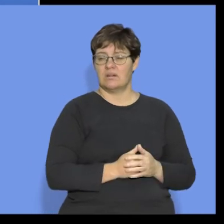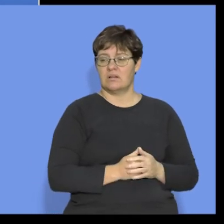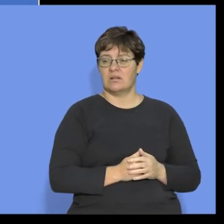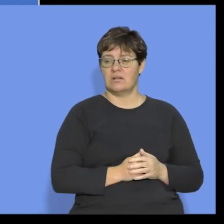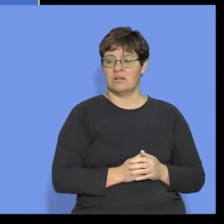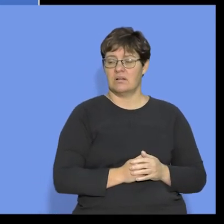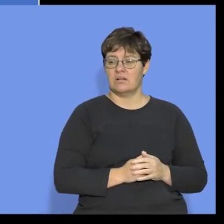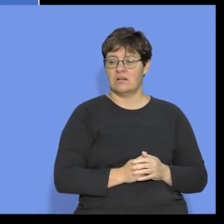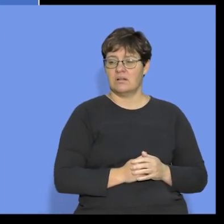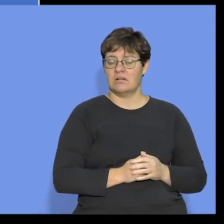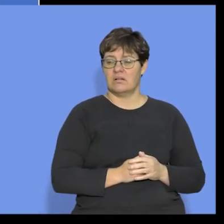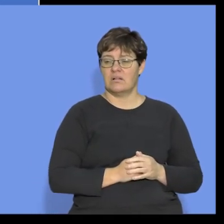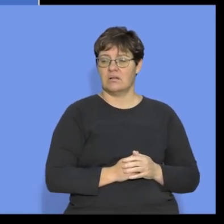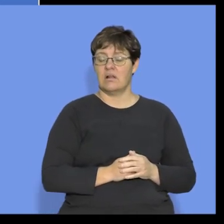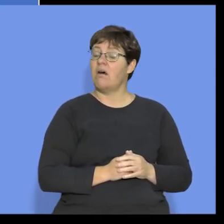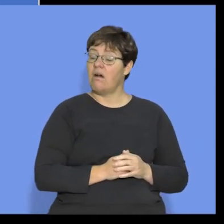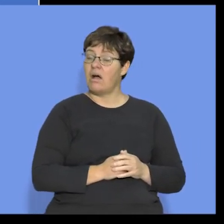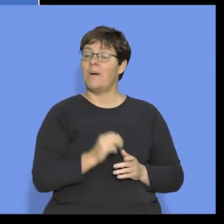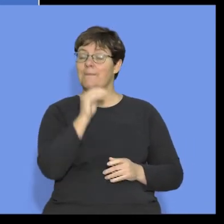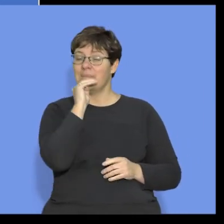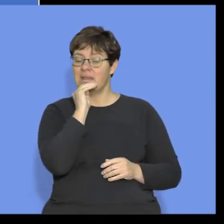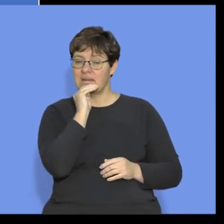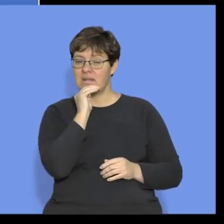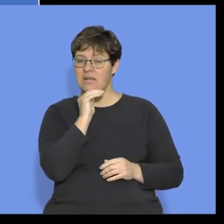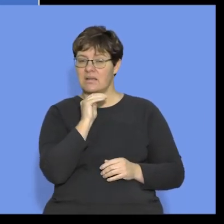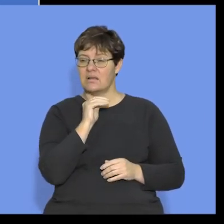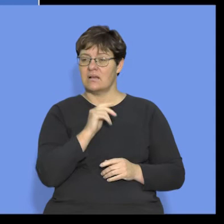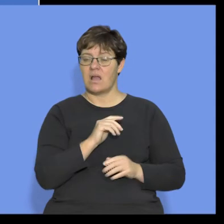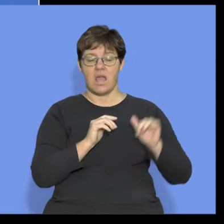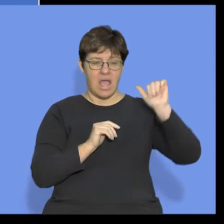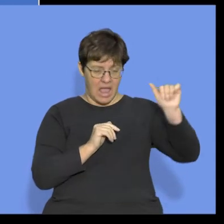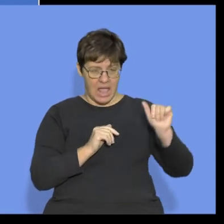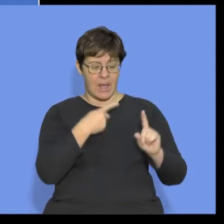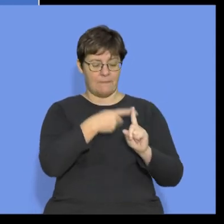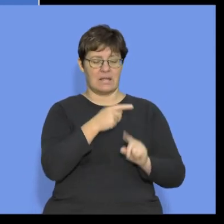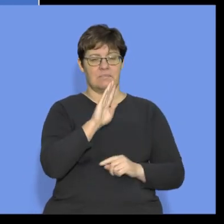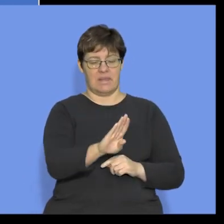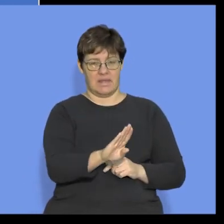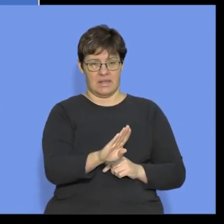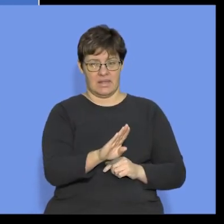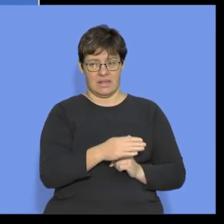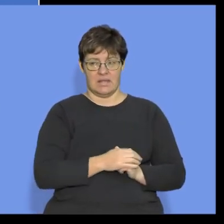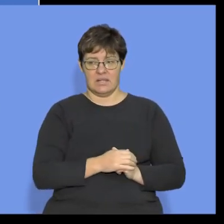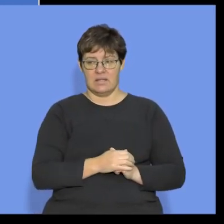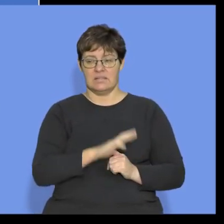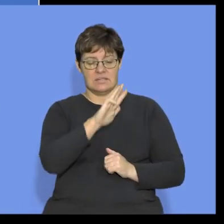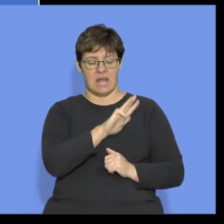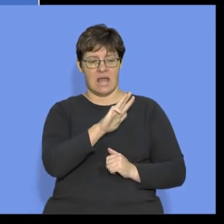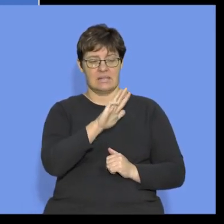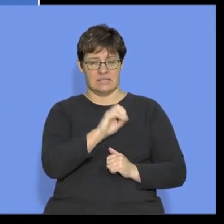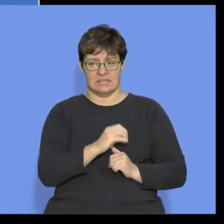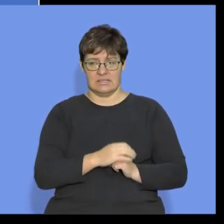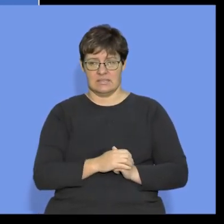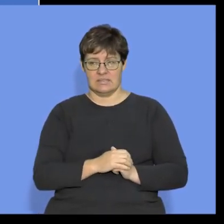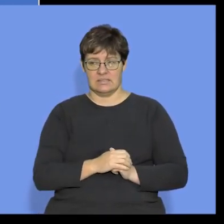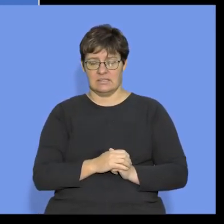The total is actually that number plus that number. Treatment A plus treatment B. You can see that, which is 90. So we can